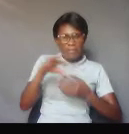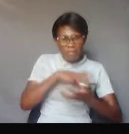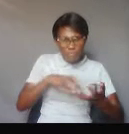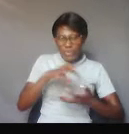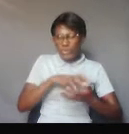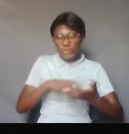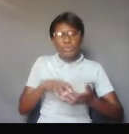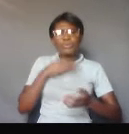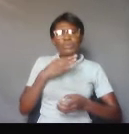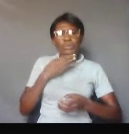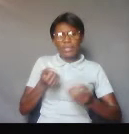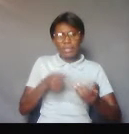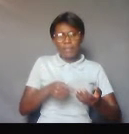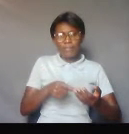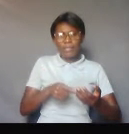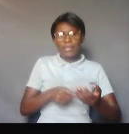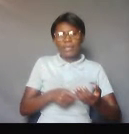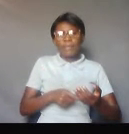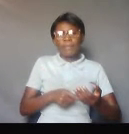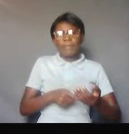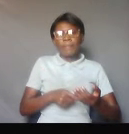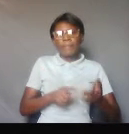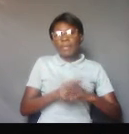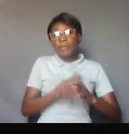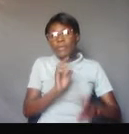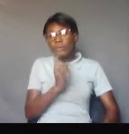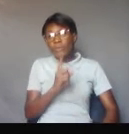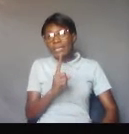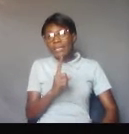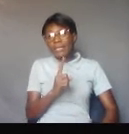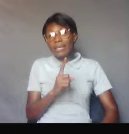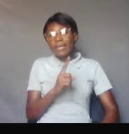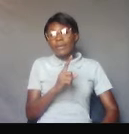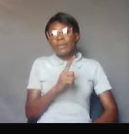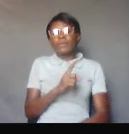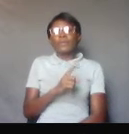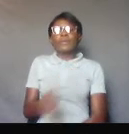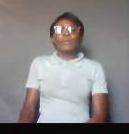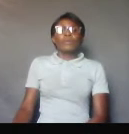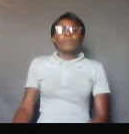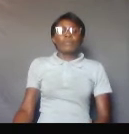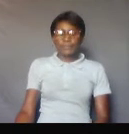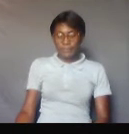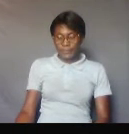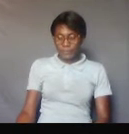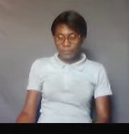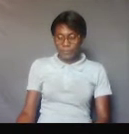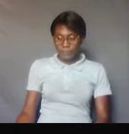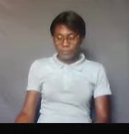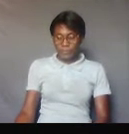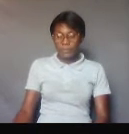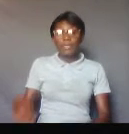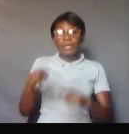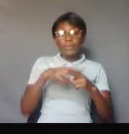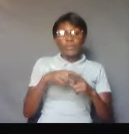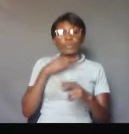as a reflective surface, we use those narratives and those stories as ways to reflect back to